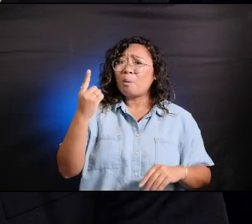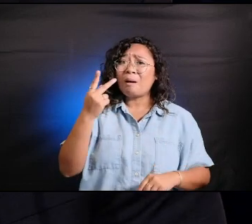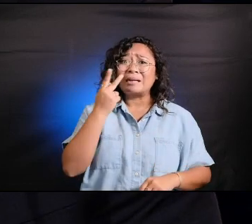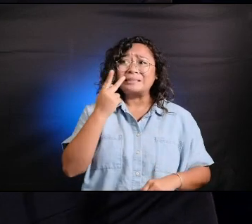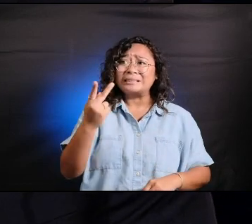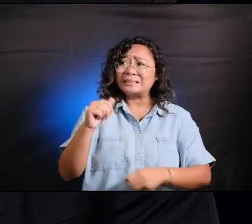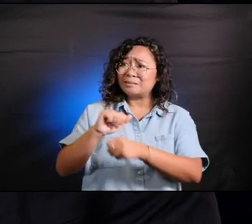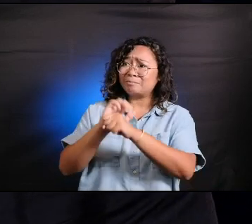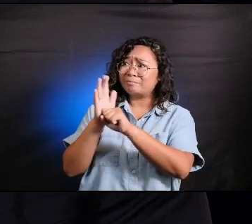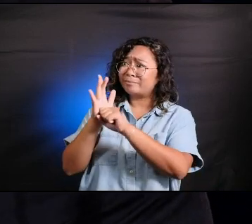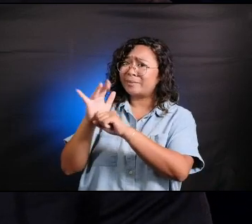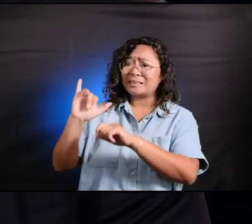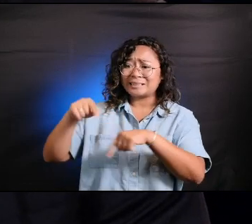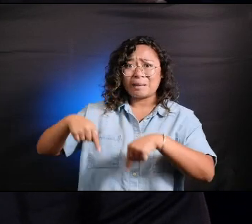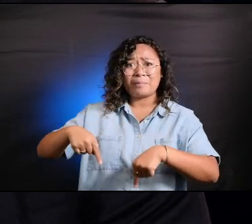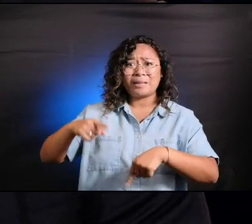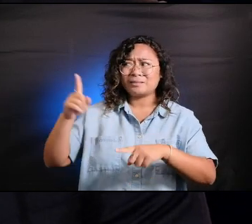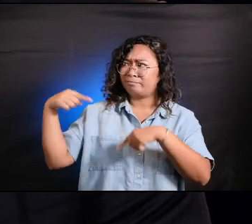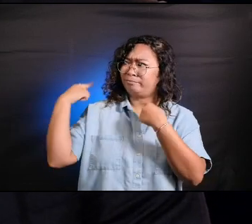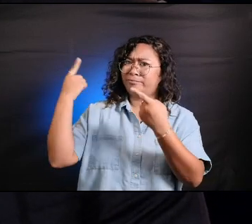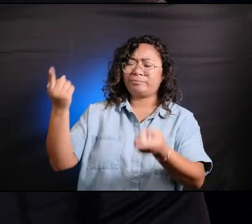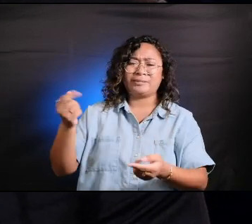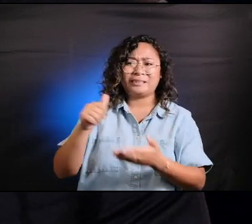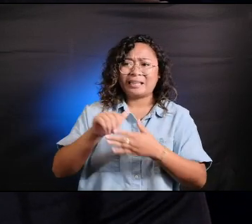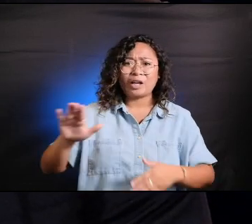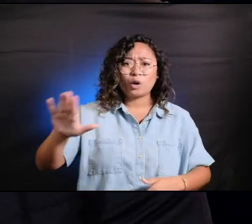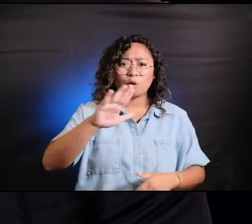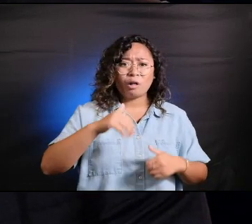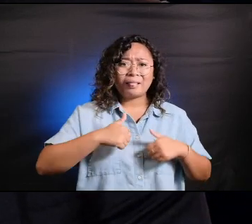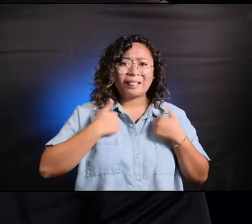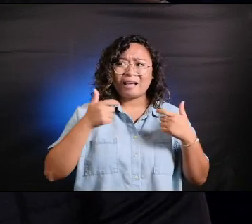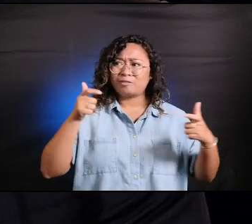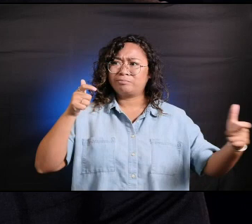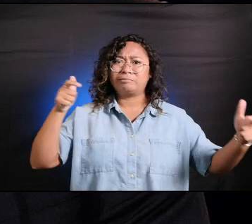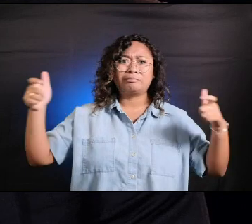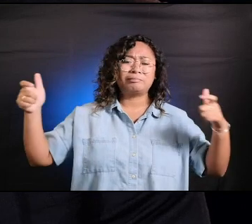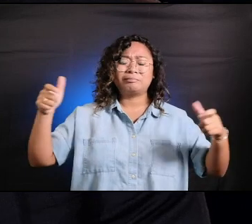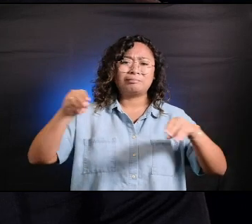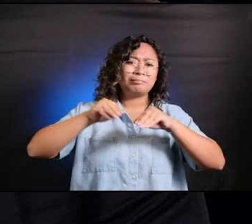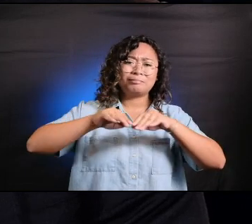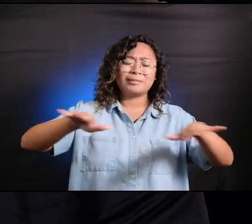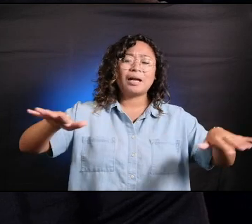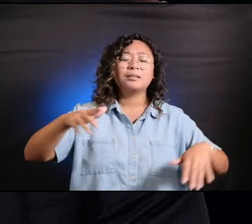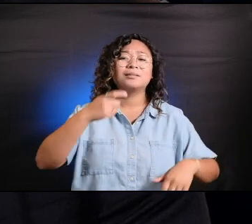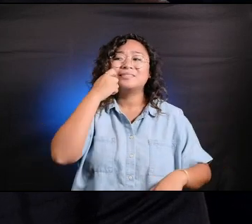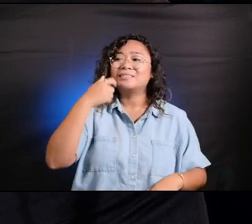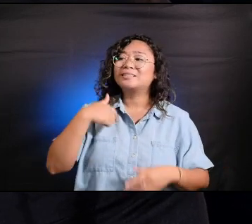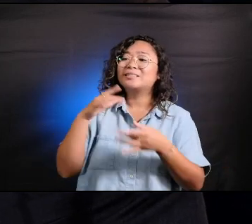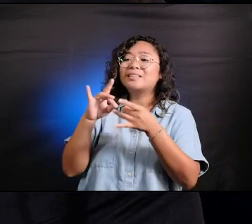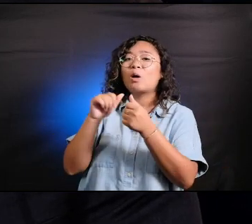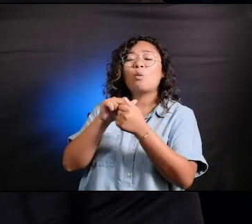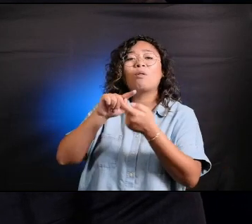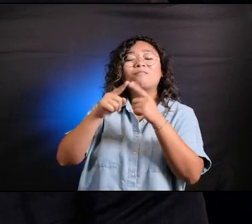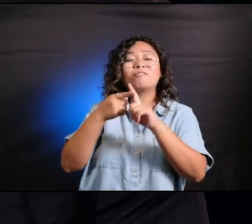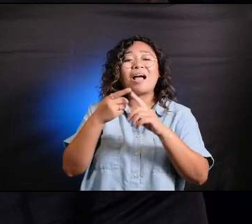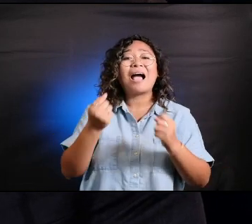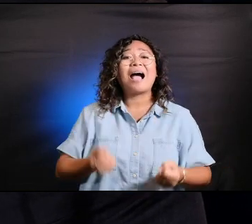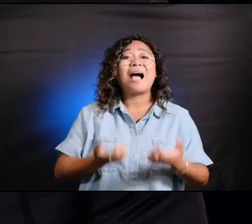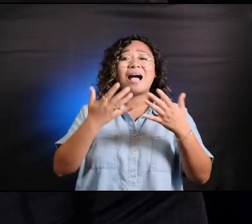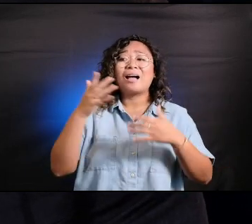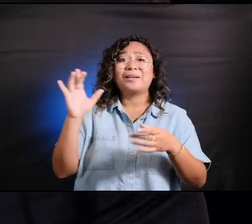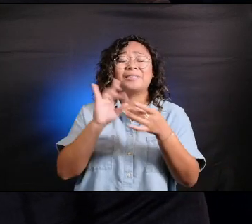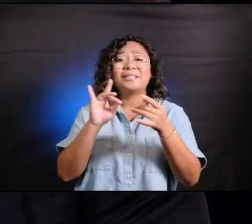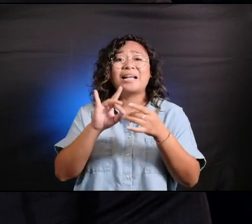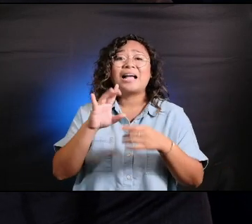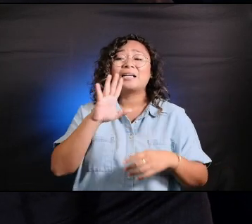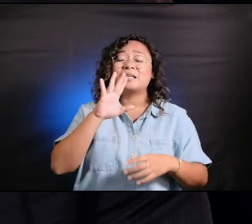seen a pandemic like this before, to this magnitude. Up to this morning, I was talking with a friend about how quickly they were referencing